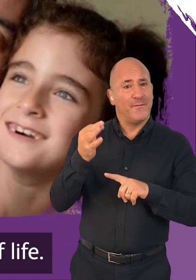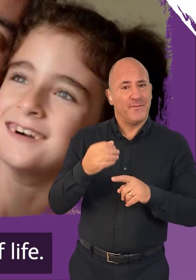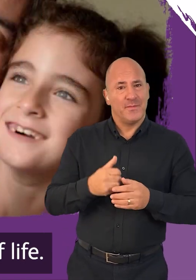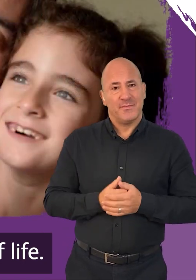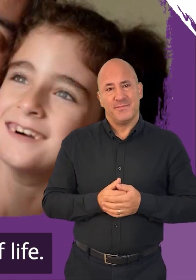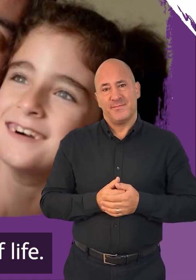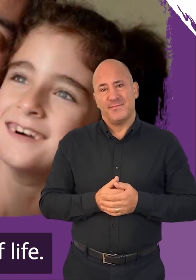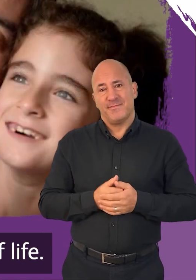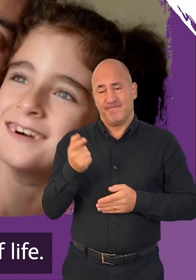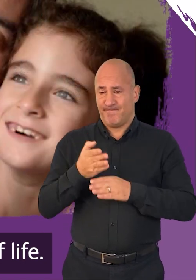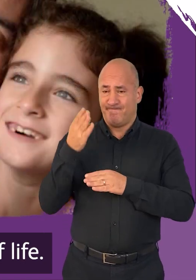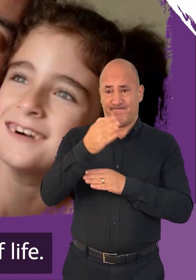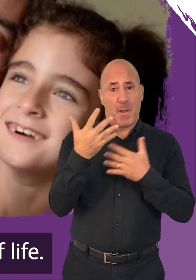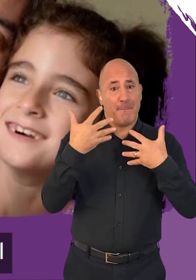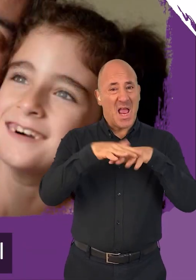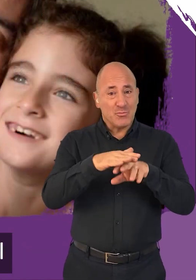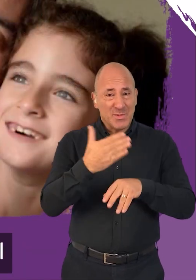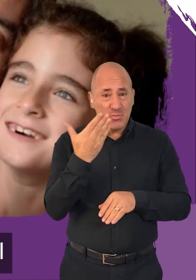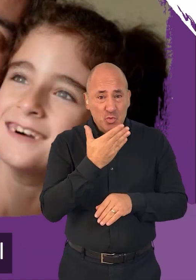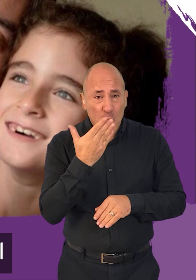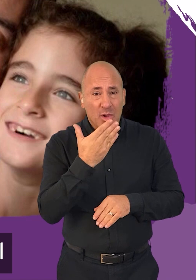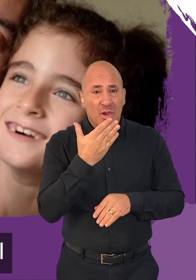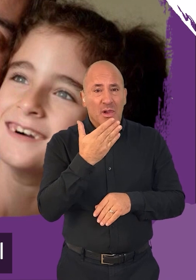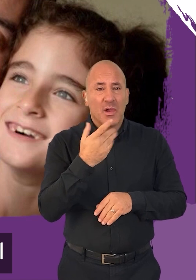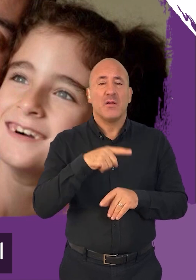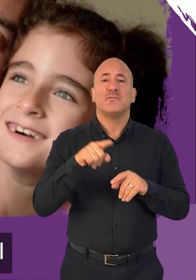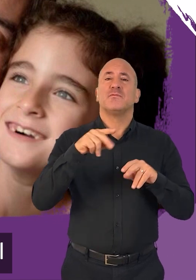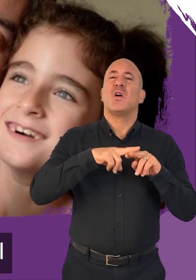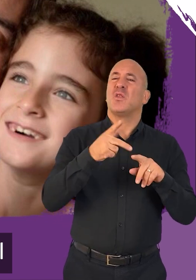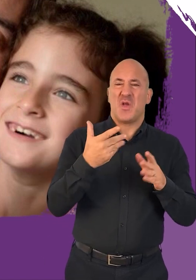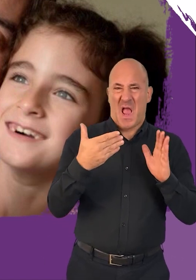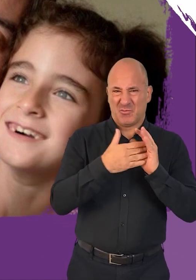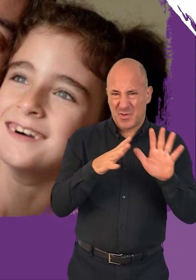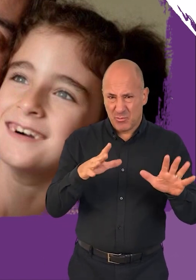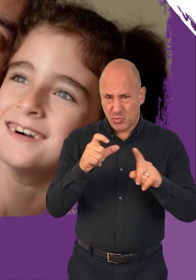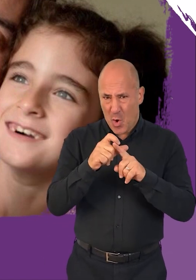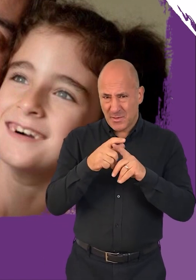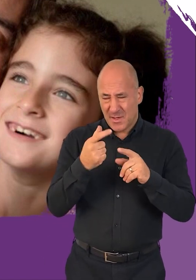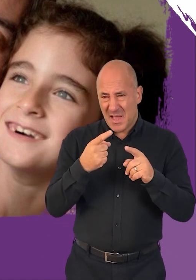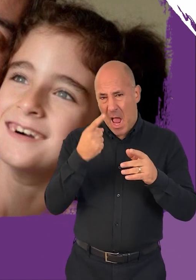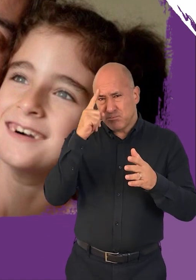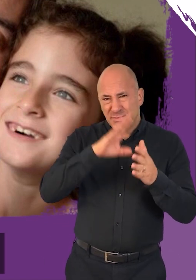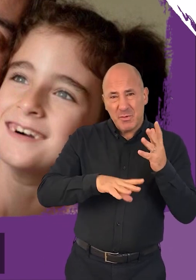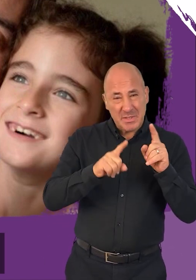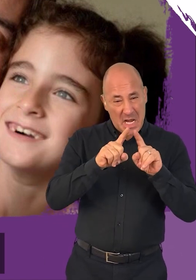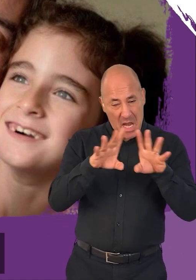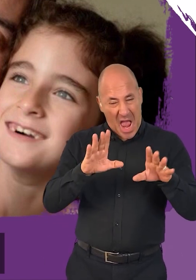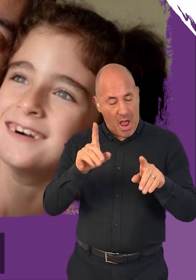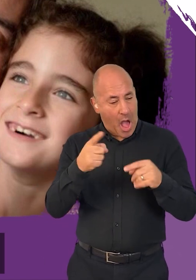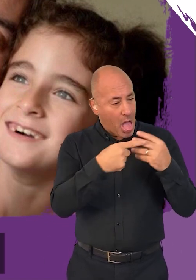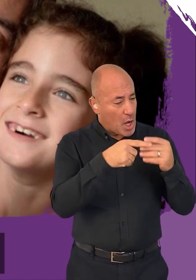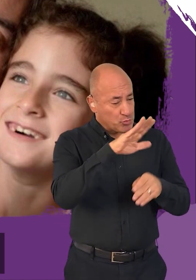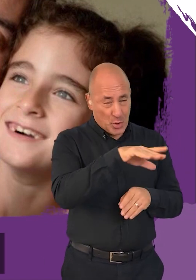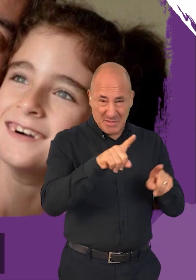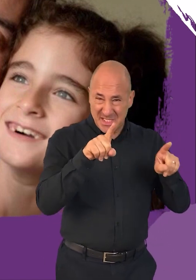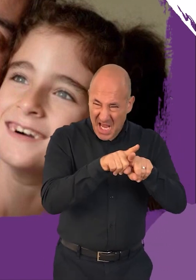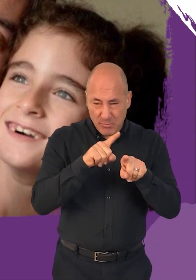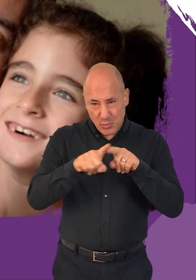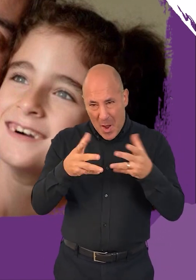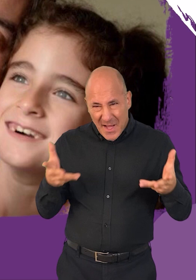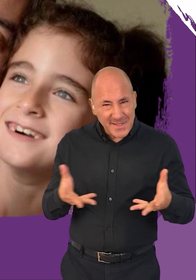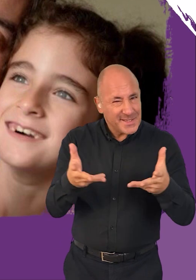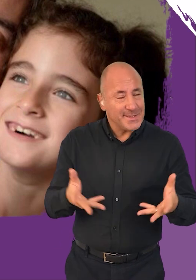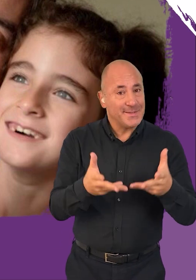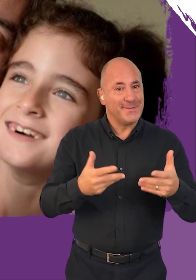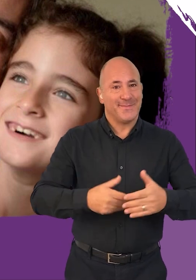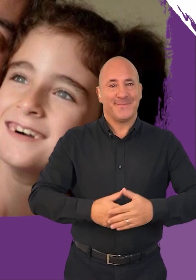Sophie's quality of life. Sophie attends a mainstream school, and Michael goes the extra mile to ensure his daughter experiences everything